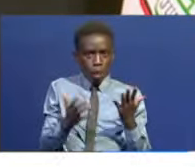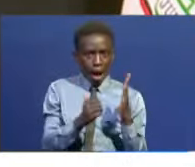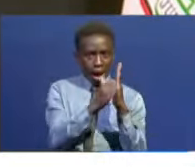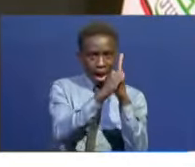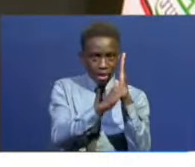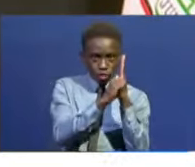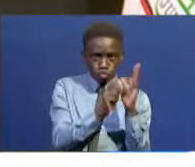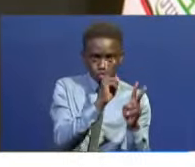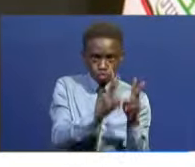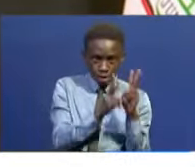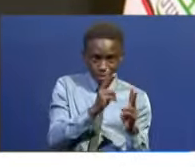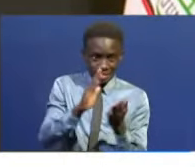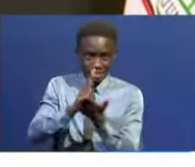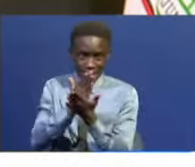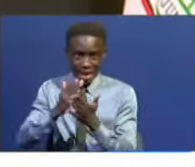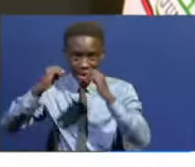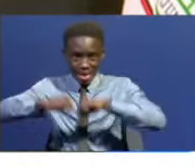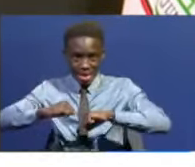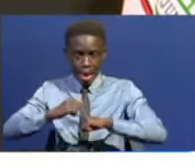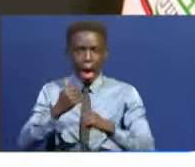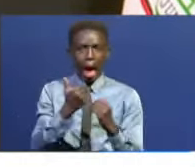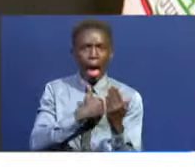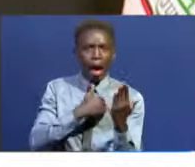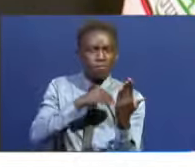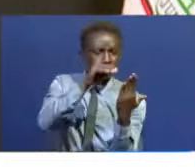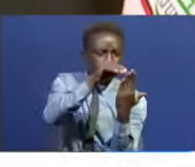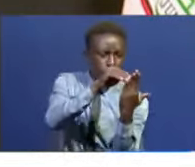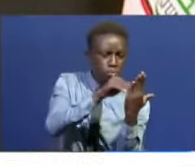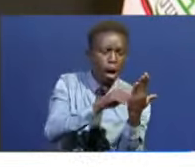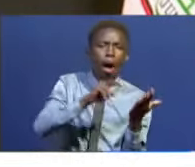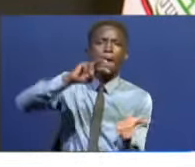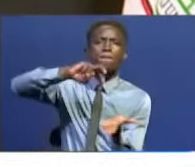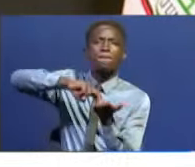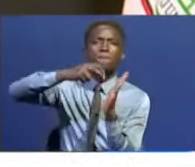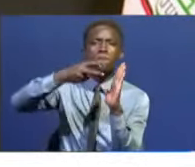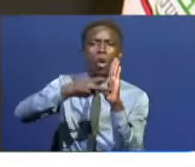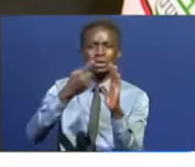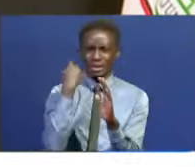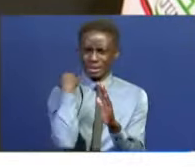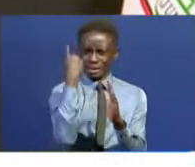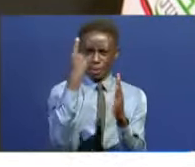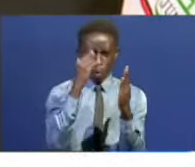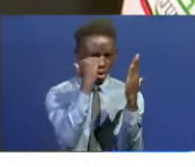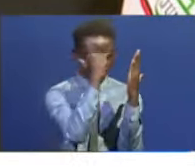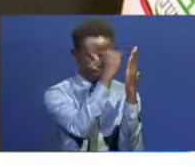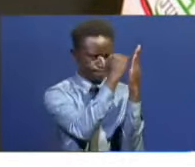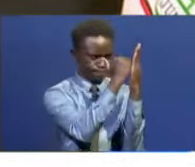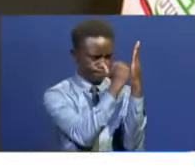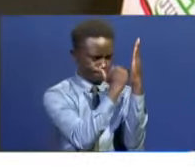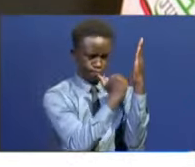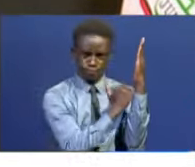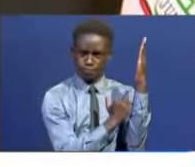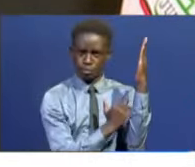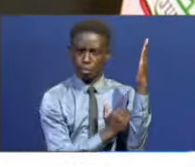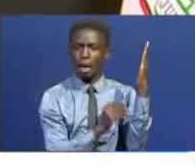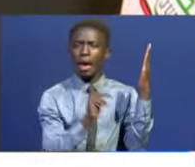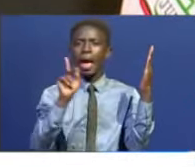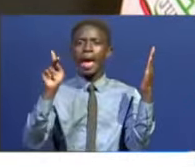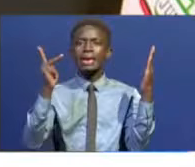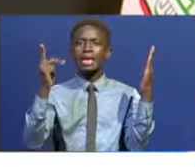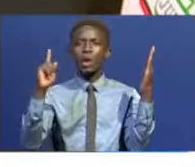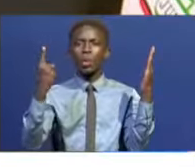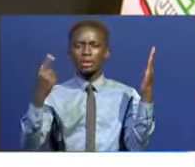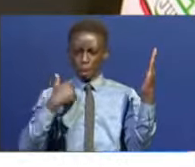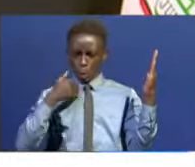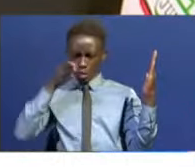sharing agreement set out a list of priority projects which Kenya Kwanza would endeavor to fulfill in the ANC